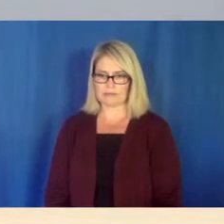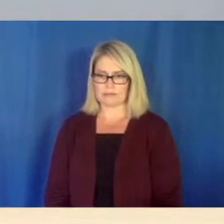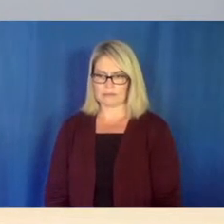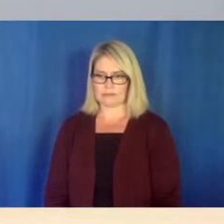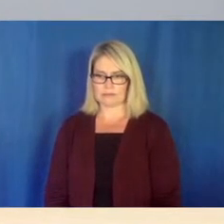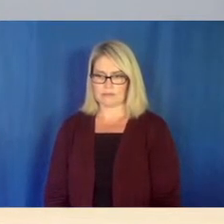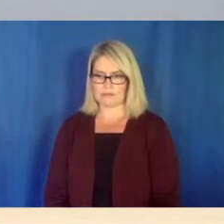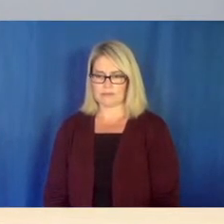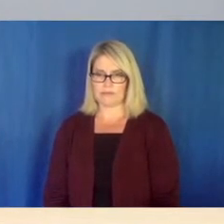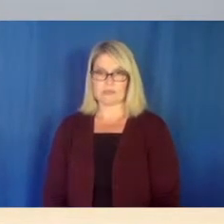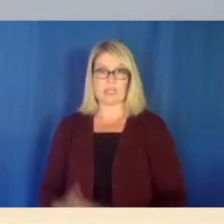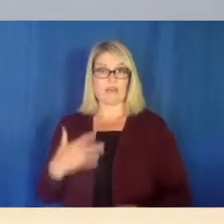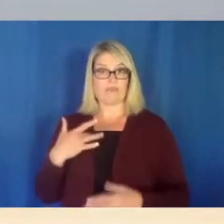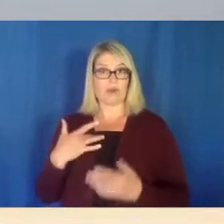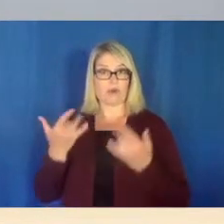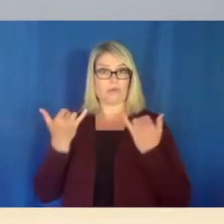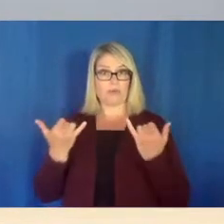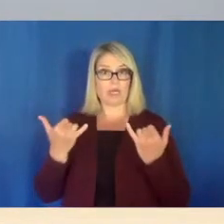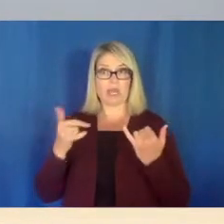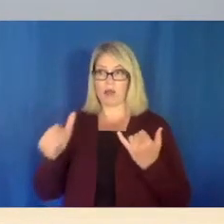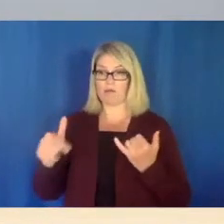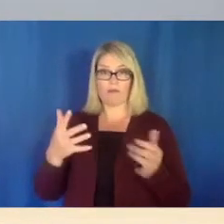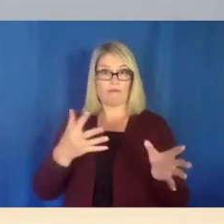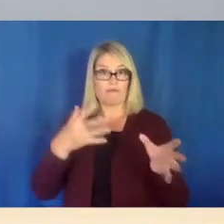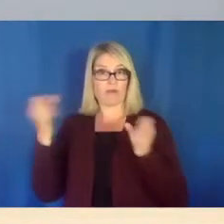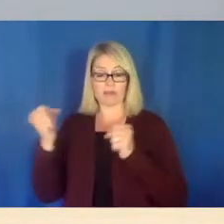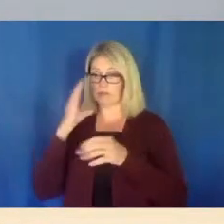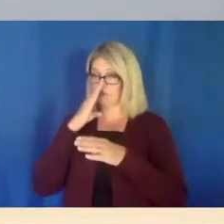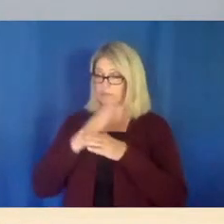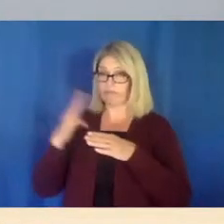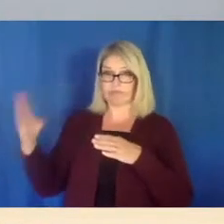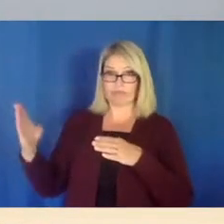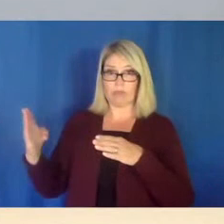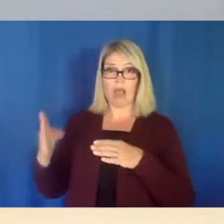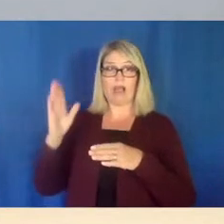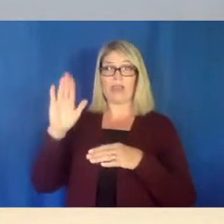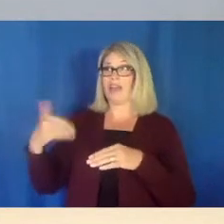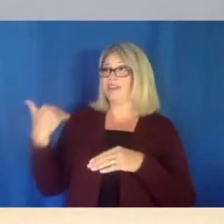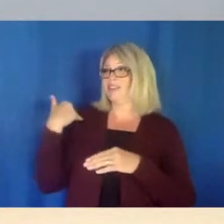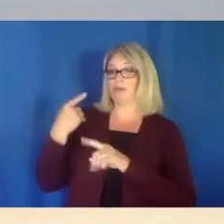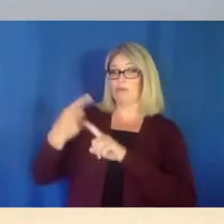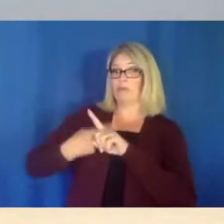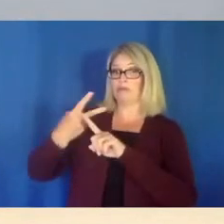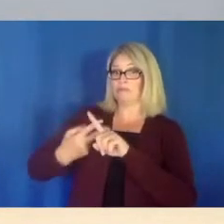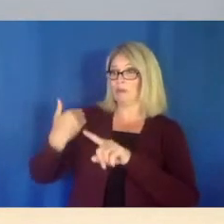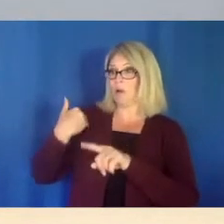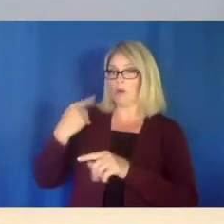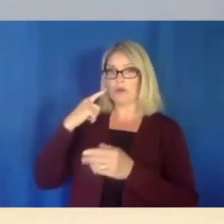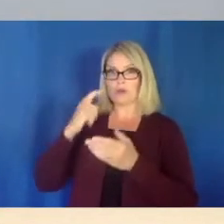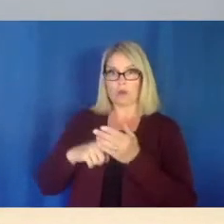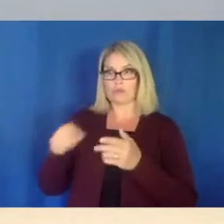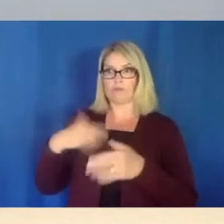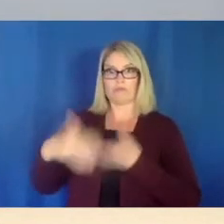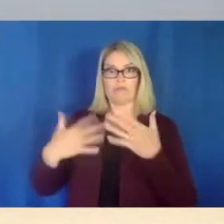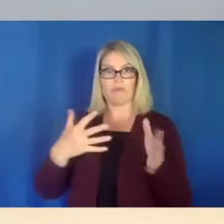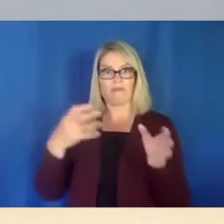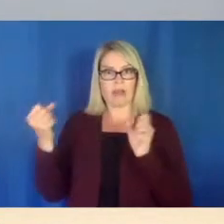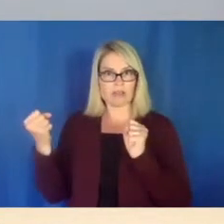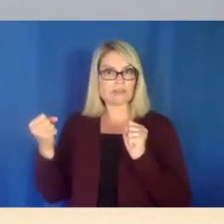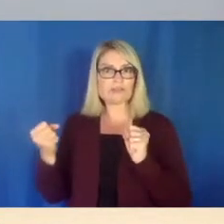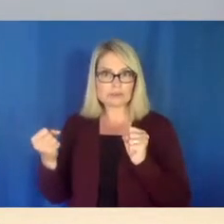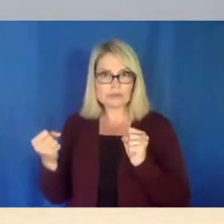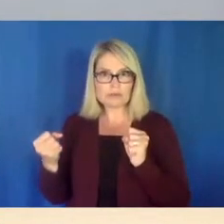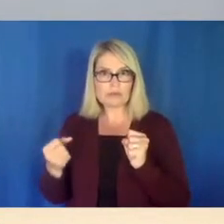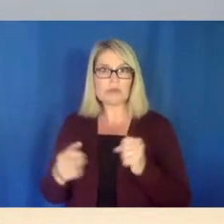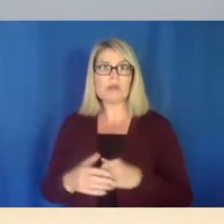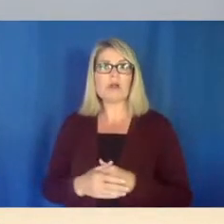great direction and a lot quicker than perhaps it looked a few months ago. Is there any thought, how is the rest of the